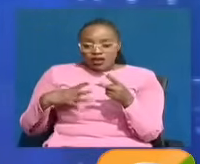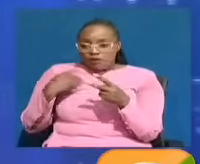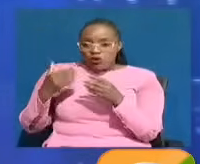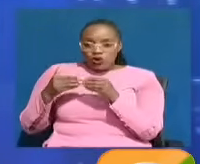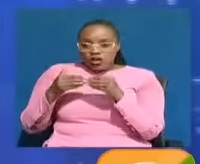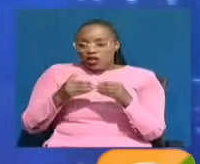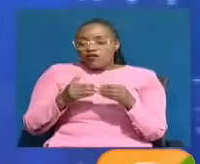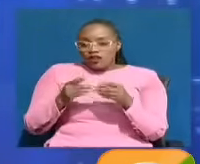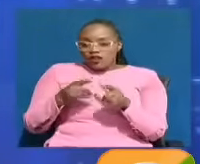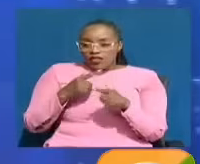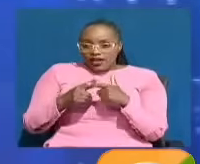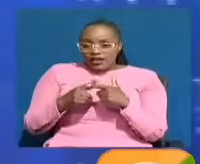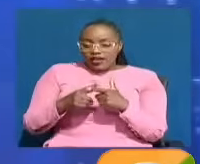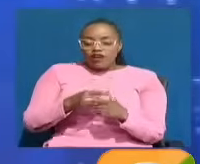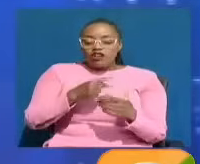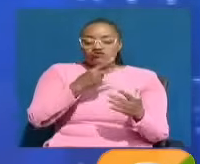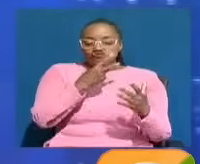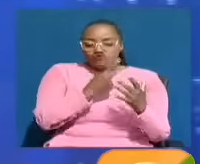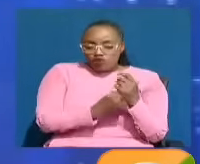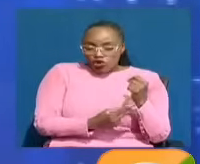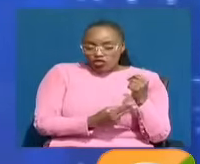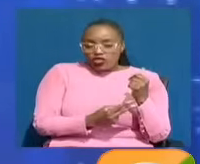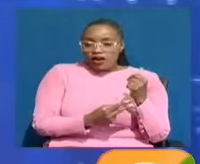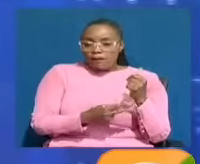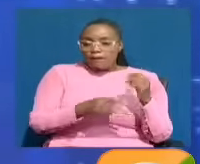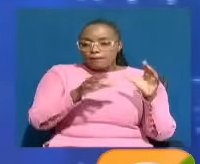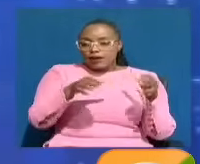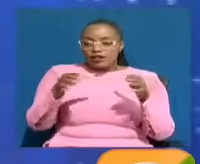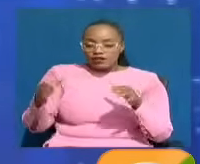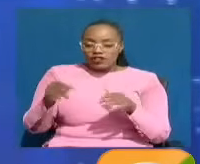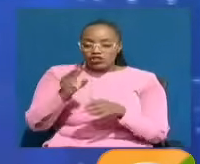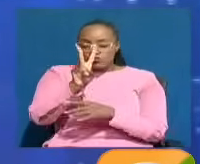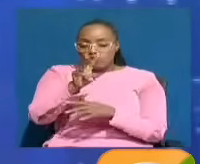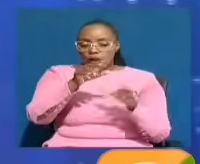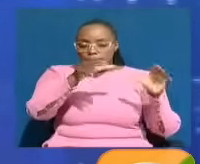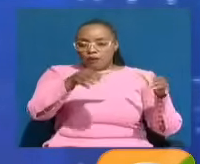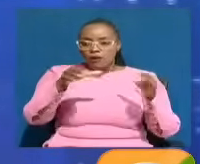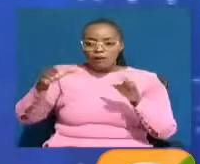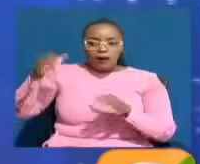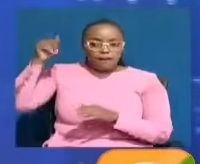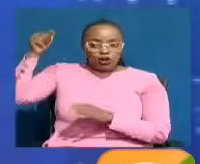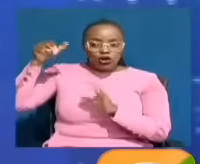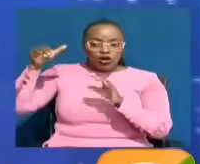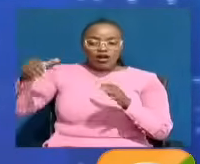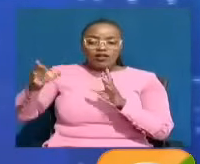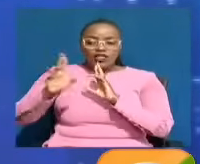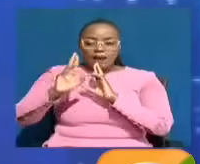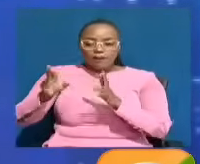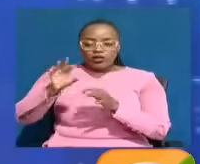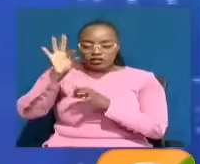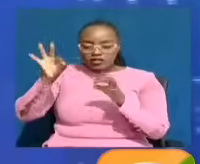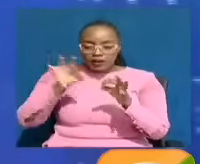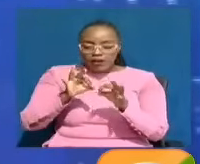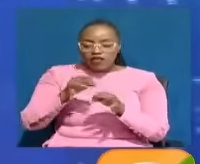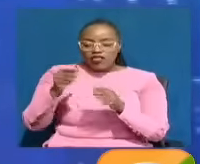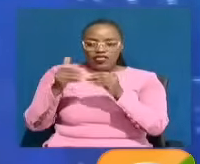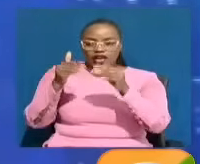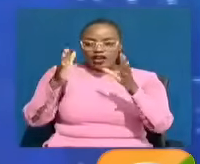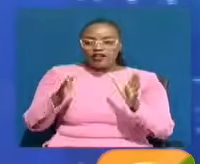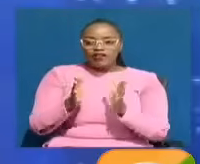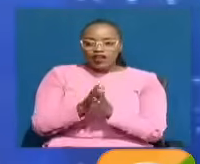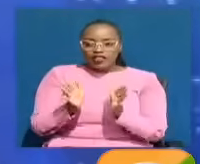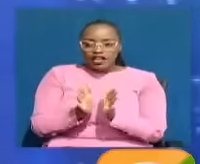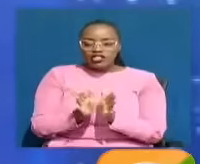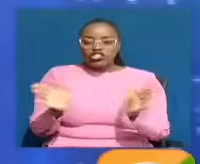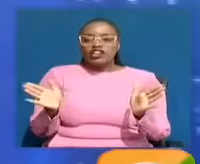a bilateral and bipartisan process between two political parties. So the report is going to the principals and to the